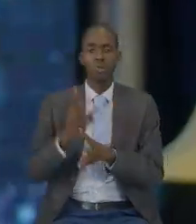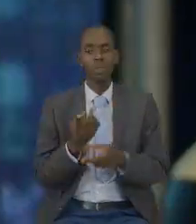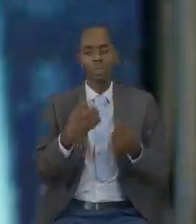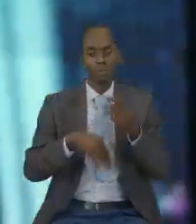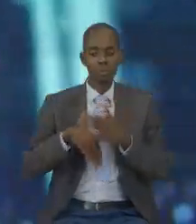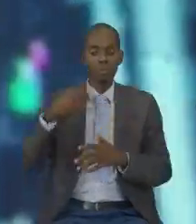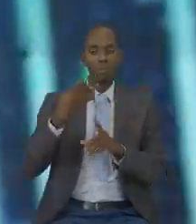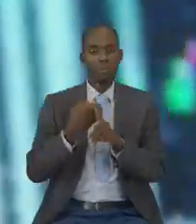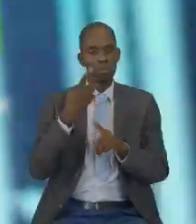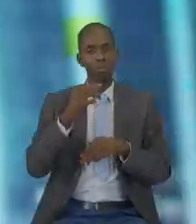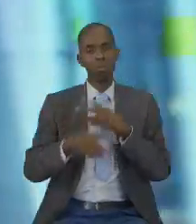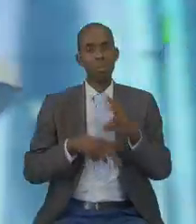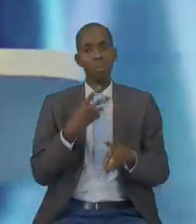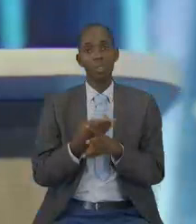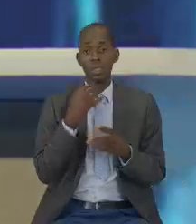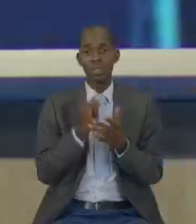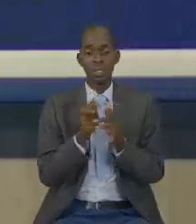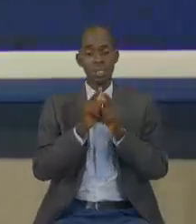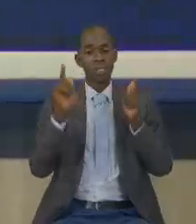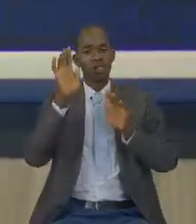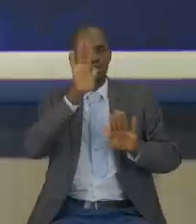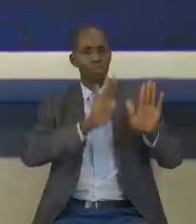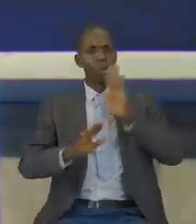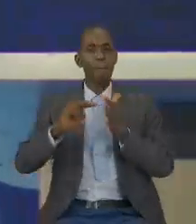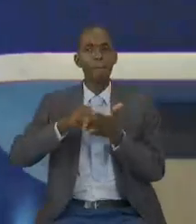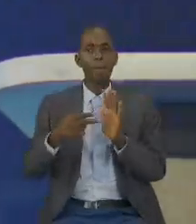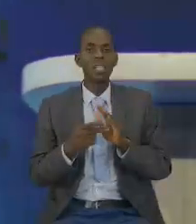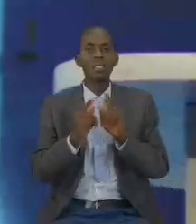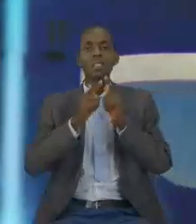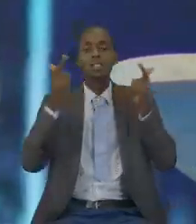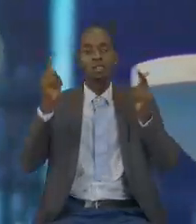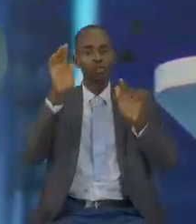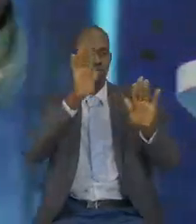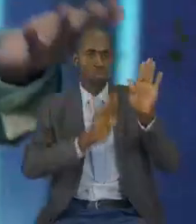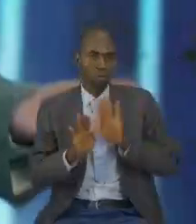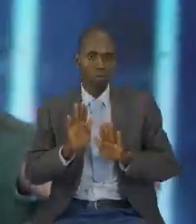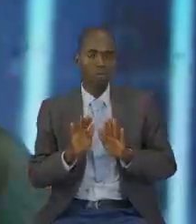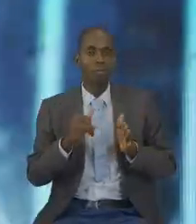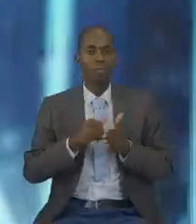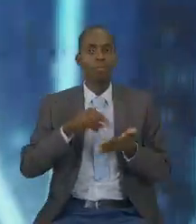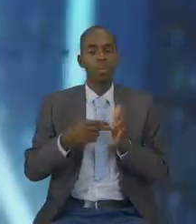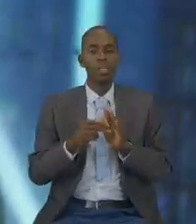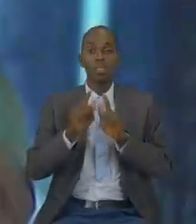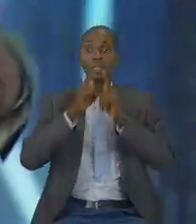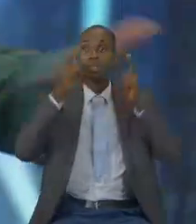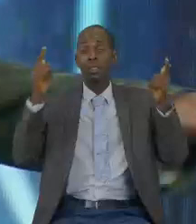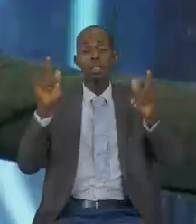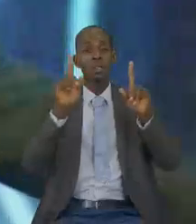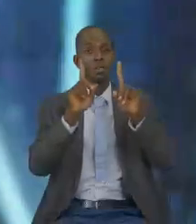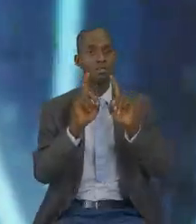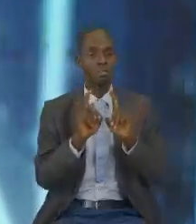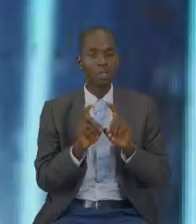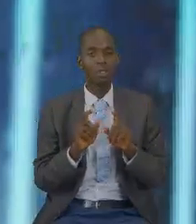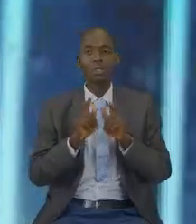world. When it said their great tribulation, it means great trouble. It means great trial. It means